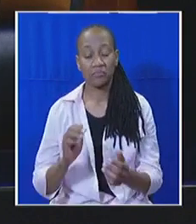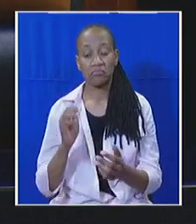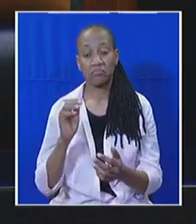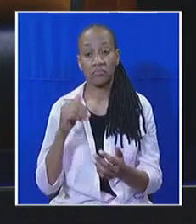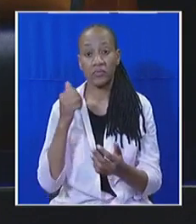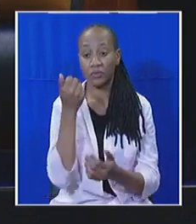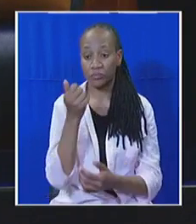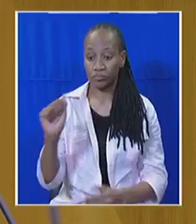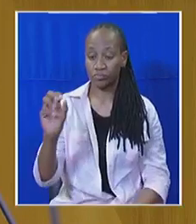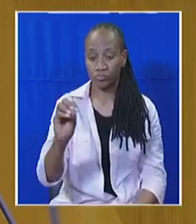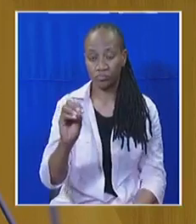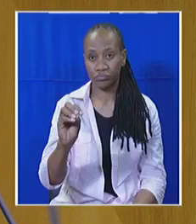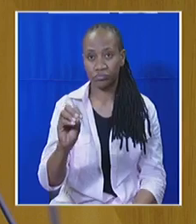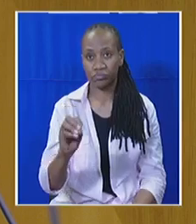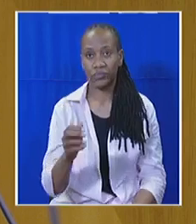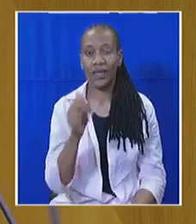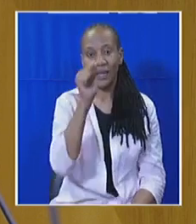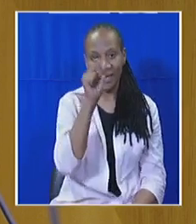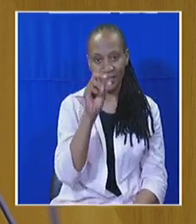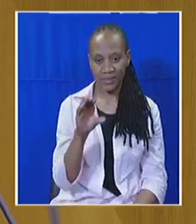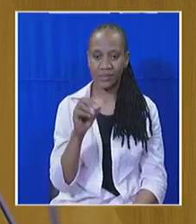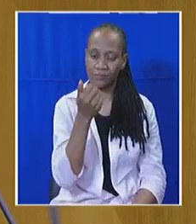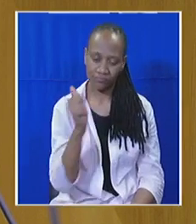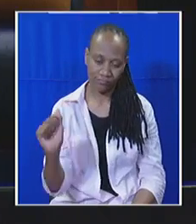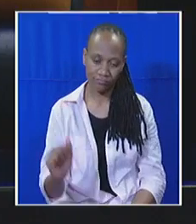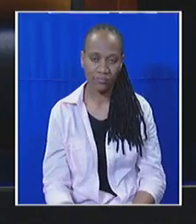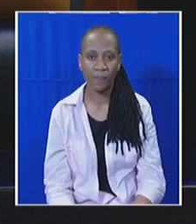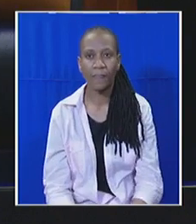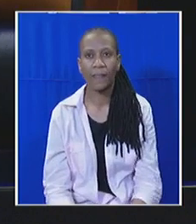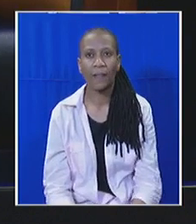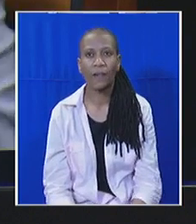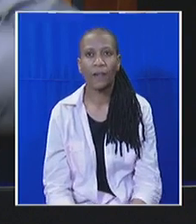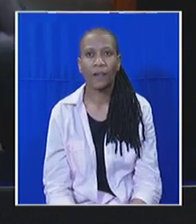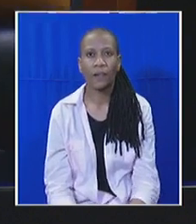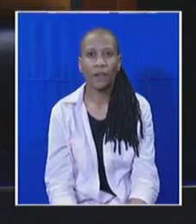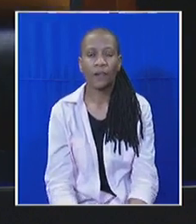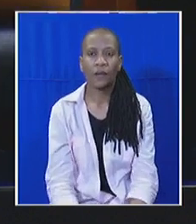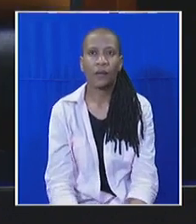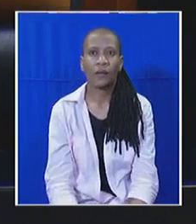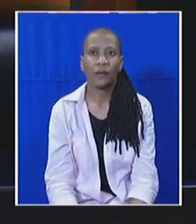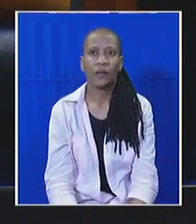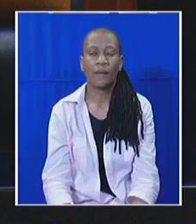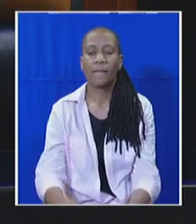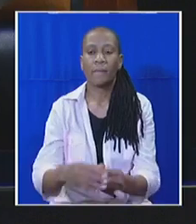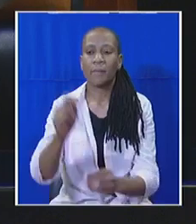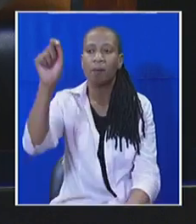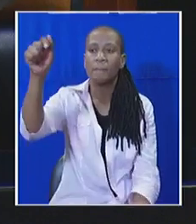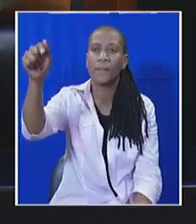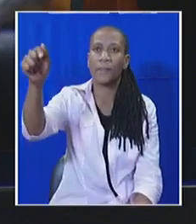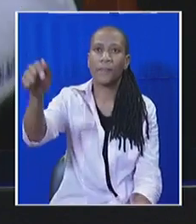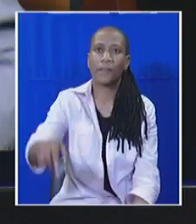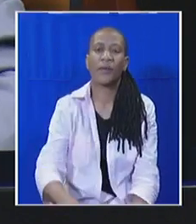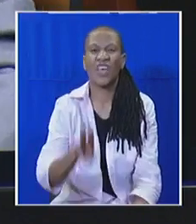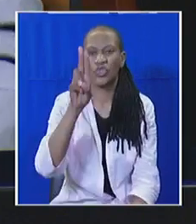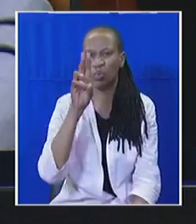any objections? The ANC objects, Chair. There's an objection. The motion is not agreed to. The honourable member there at the back, I think it's from the